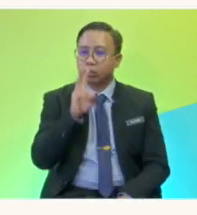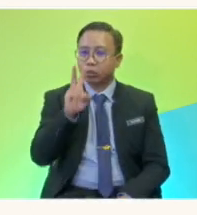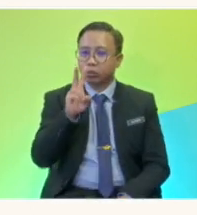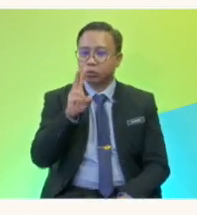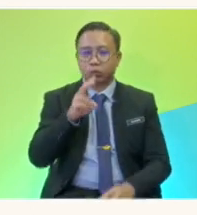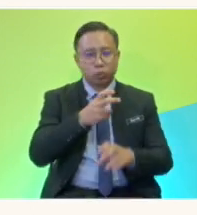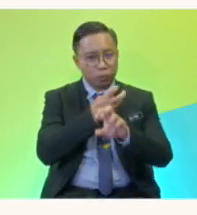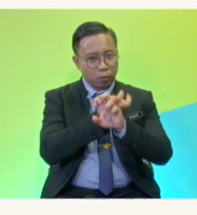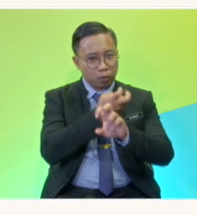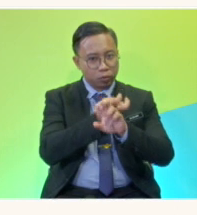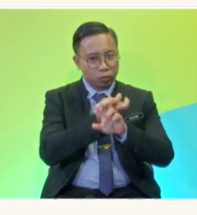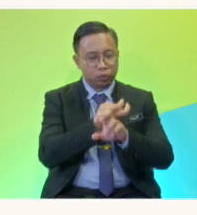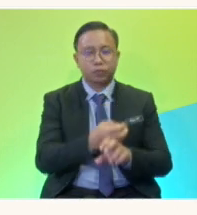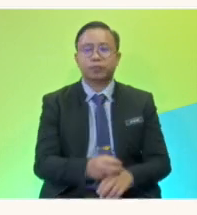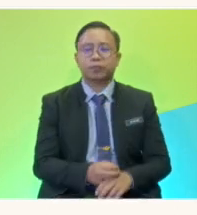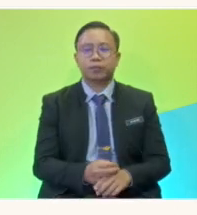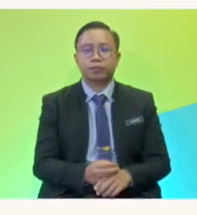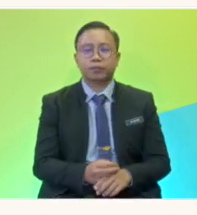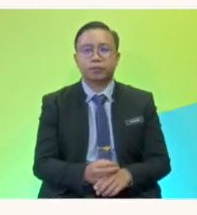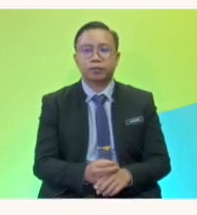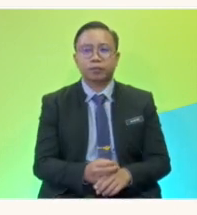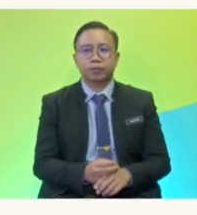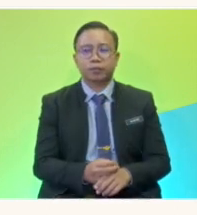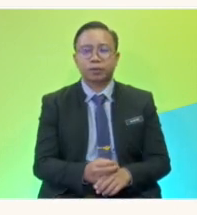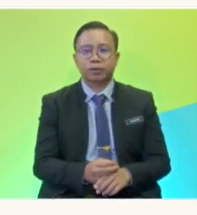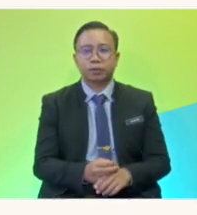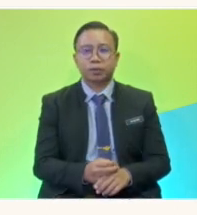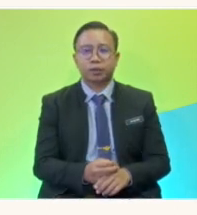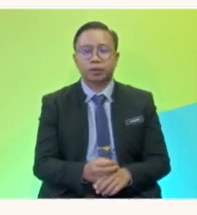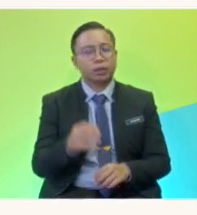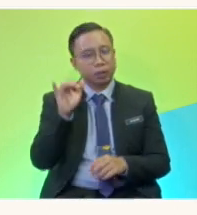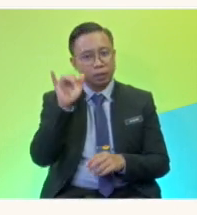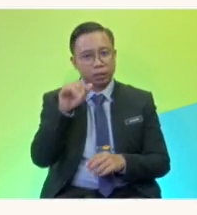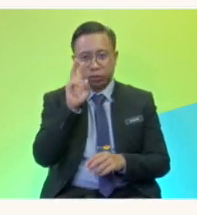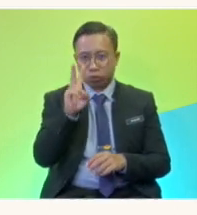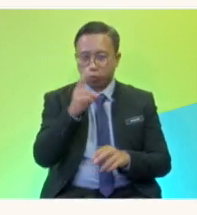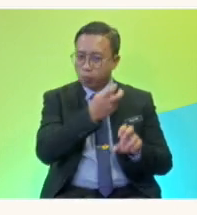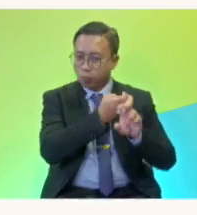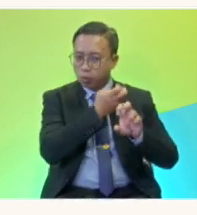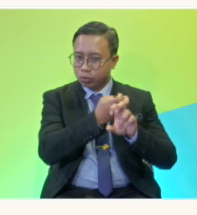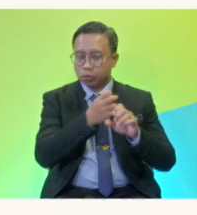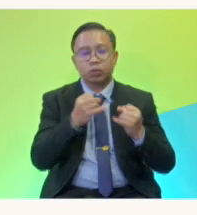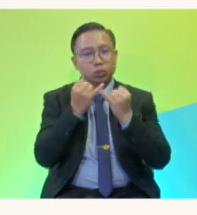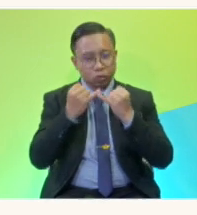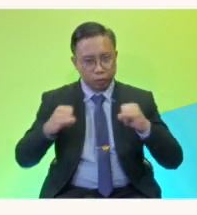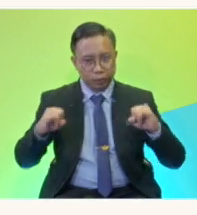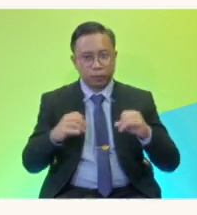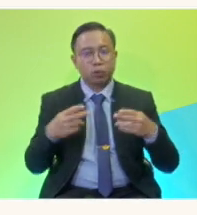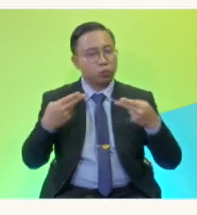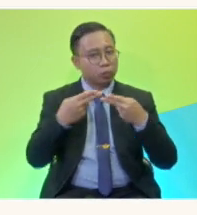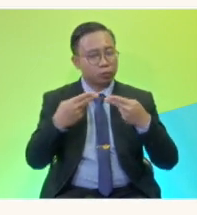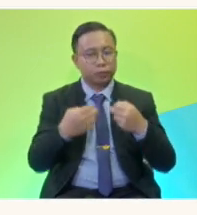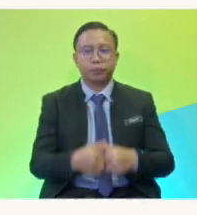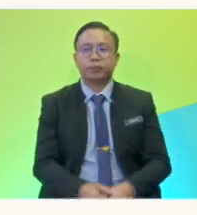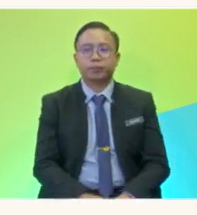joined together. Can you hold that, the bones there down with the hand? Yeah, there are two bones joined. You can see Hello. The joints there.